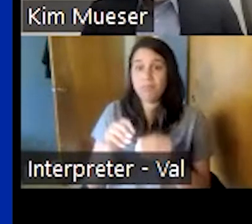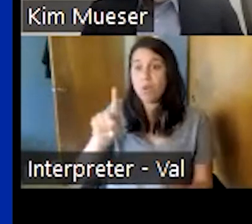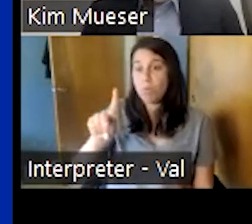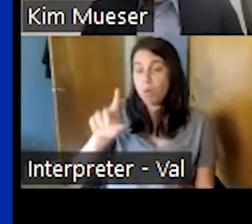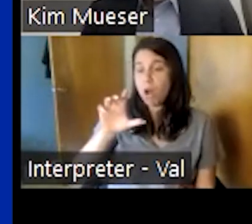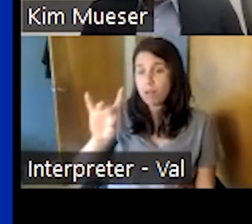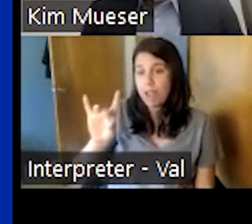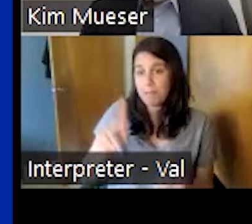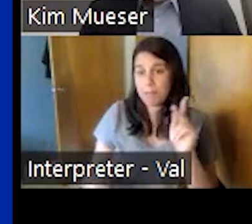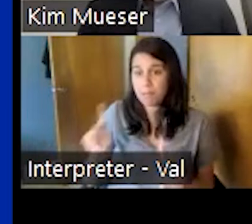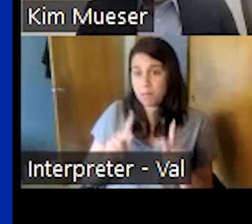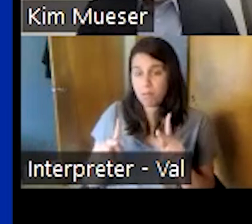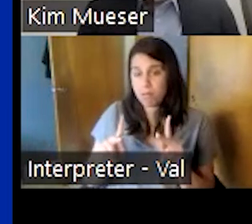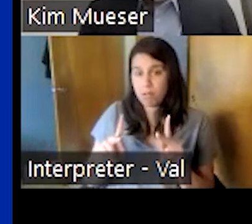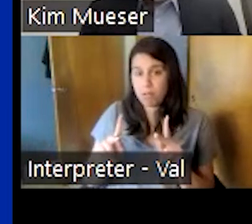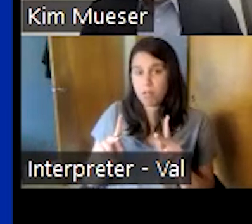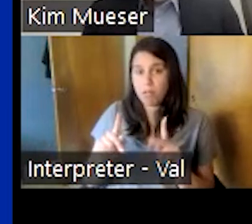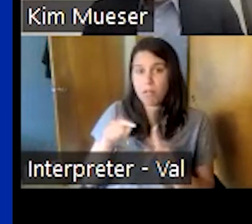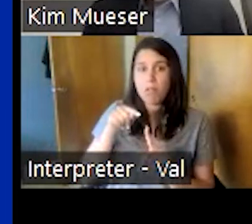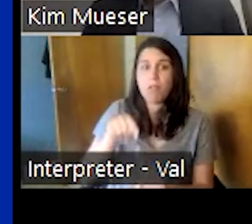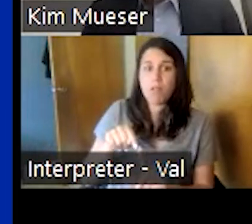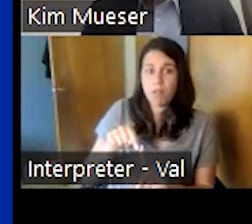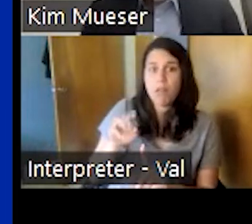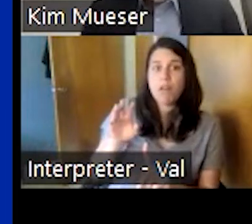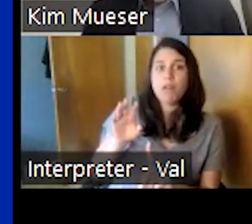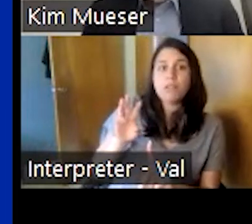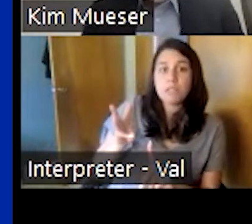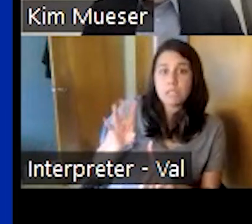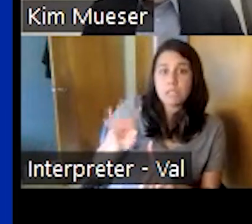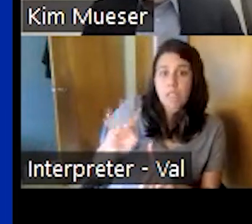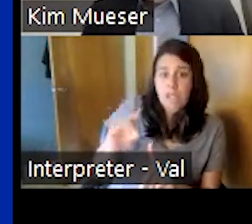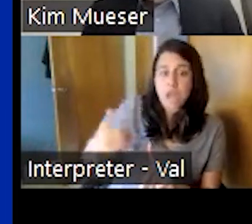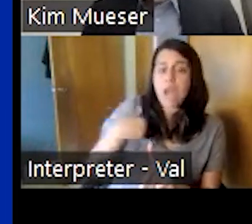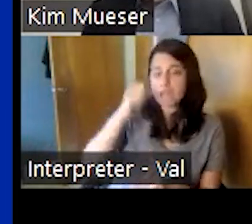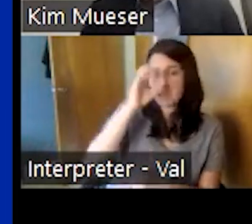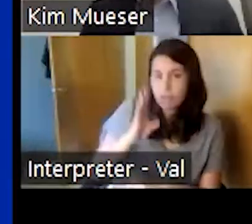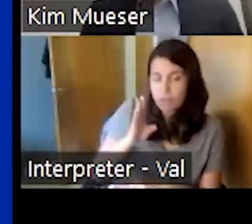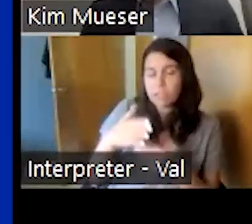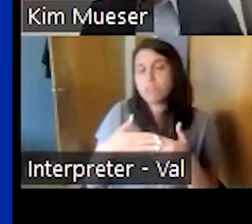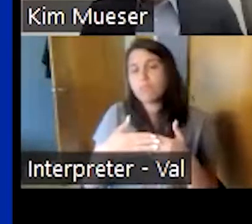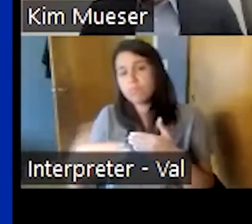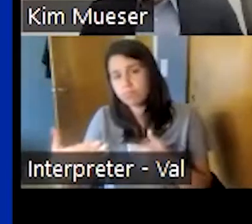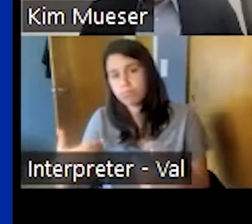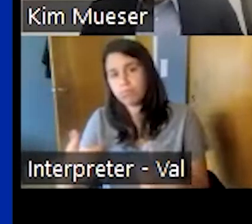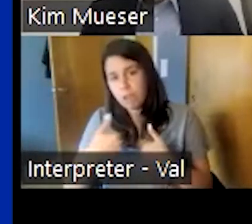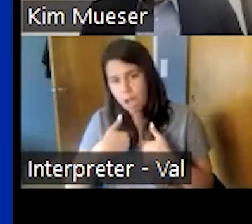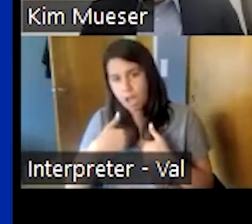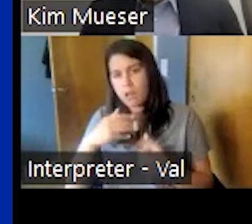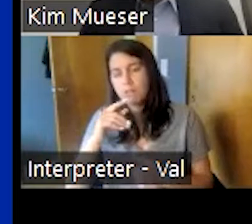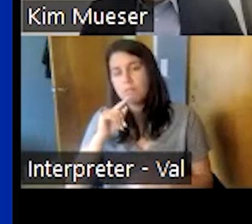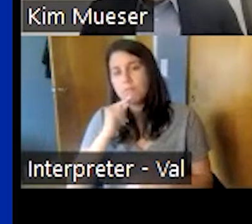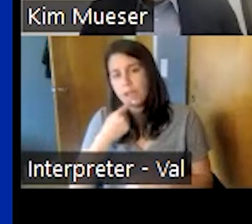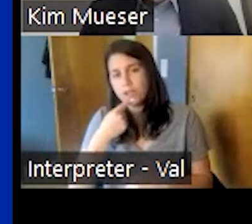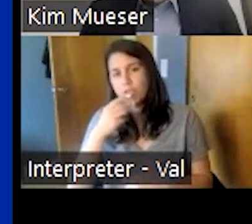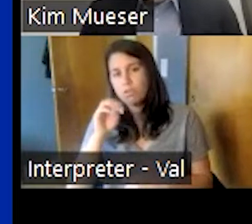of whom had schizophrenia spectrum disorder, the rest who had major mood disorders. And then they all had severe, actually